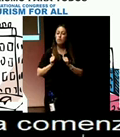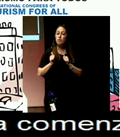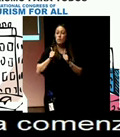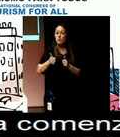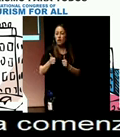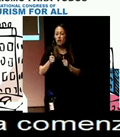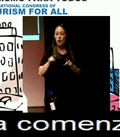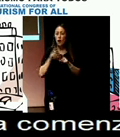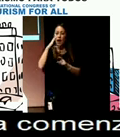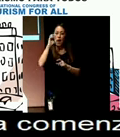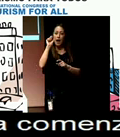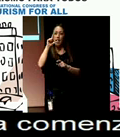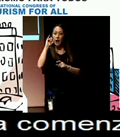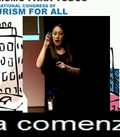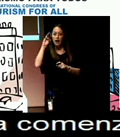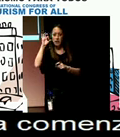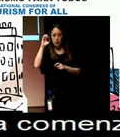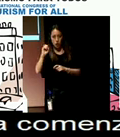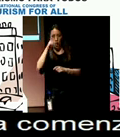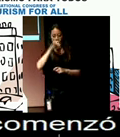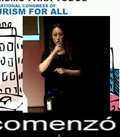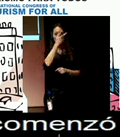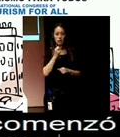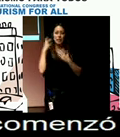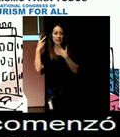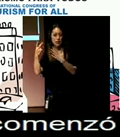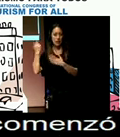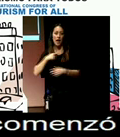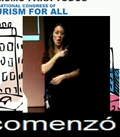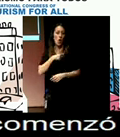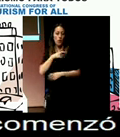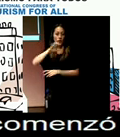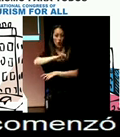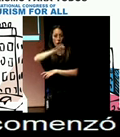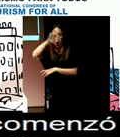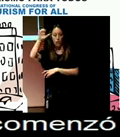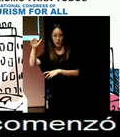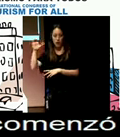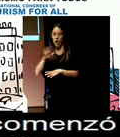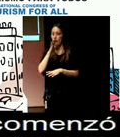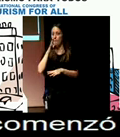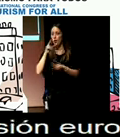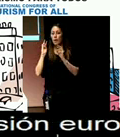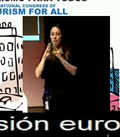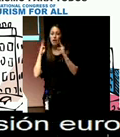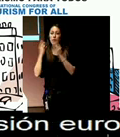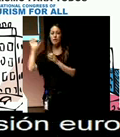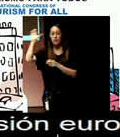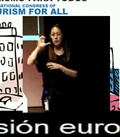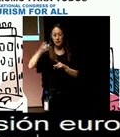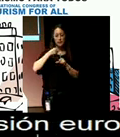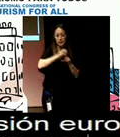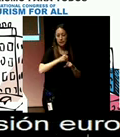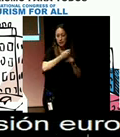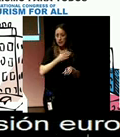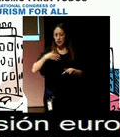European Commission, through the pressure of the European Parliament, as well as the interest of the European Parliament, to